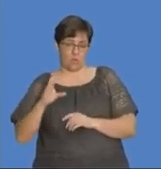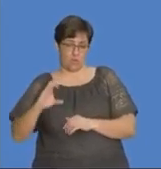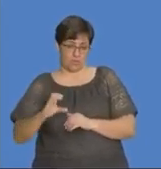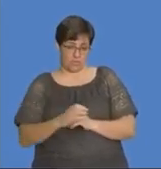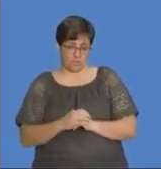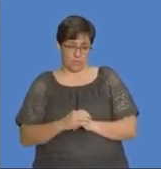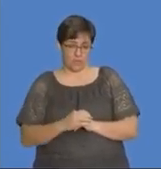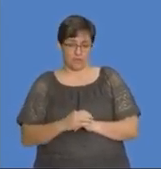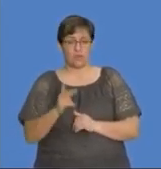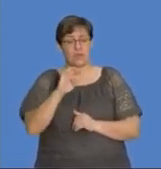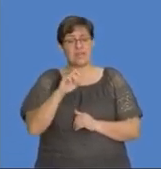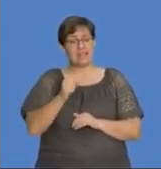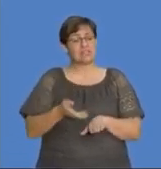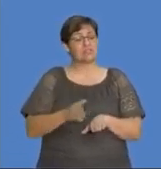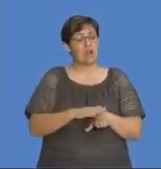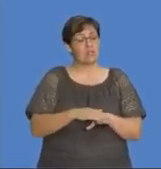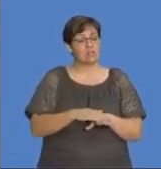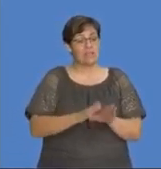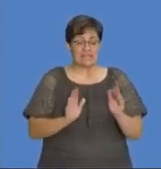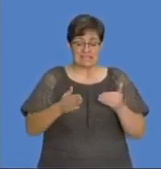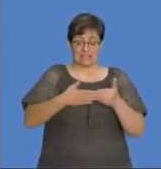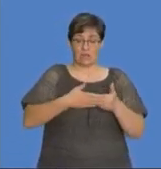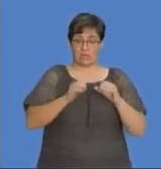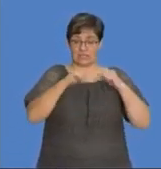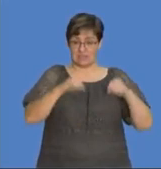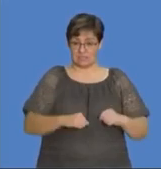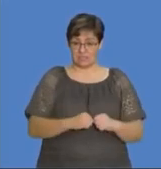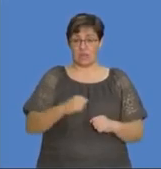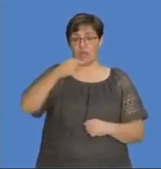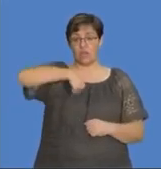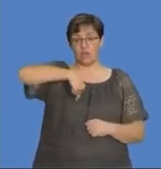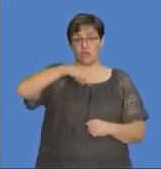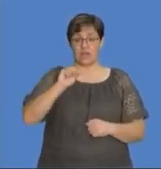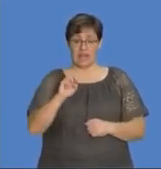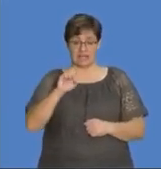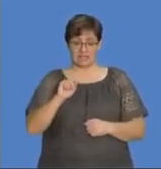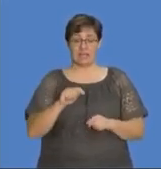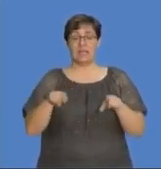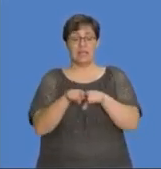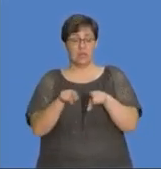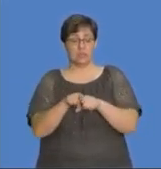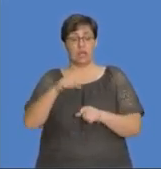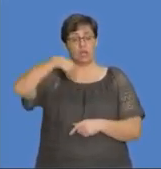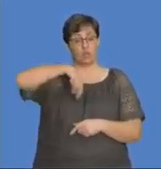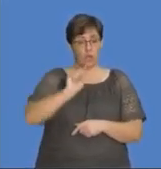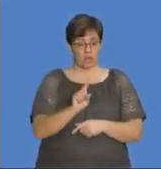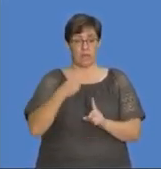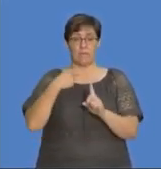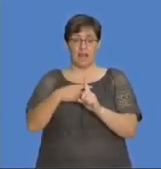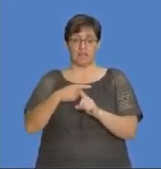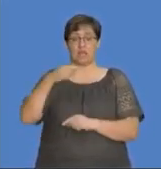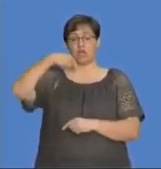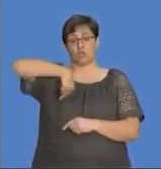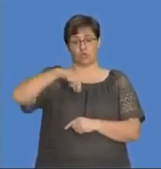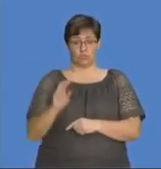charge in this case, in this closed system, Q net is equals to Q1 plus